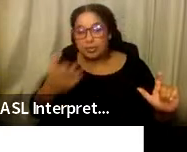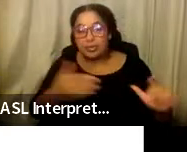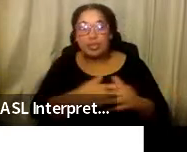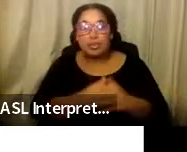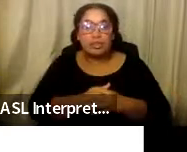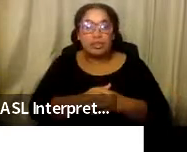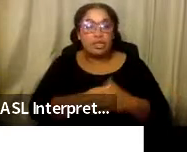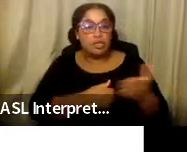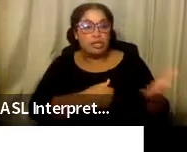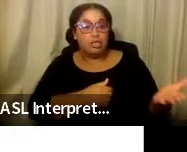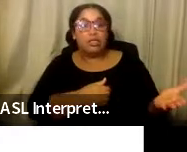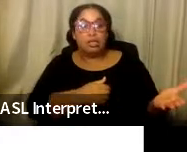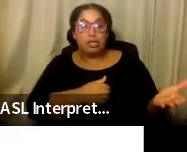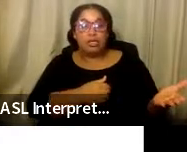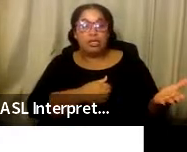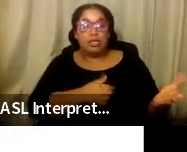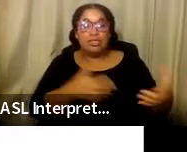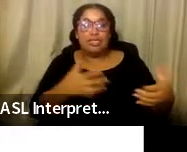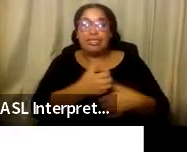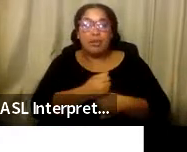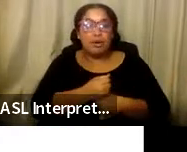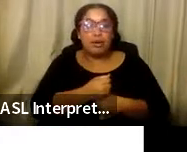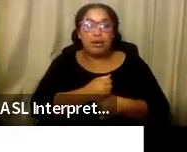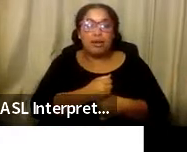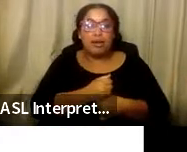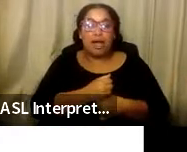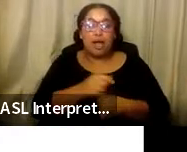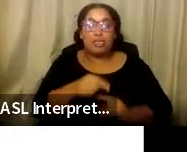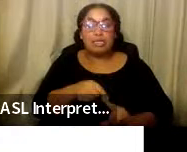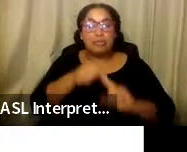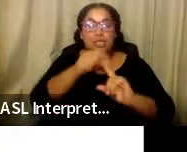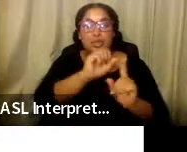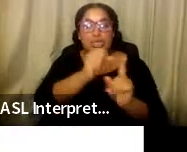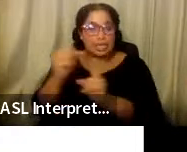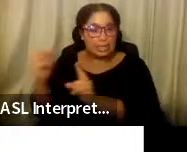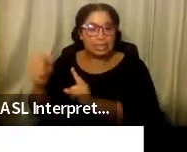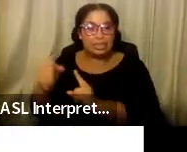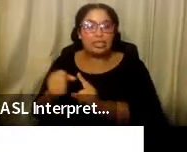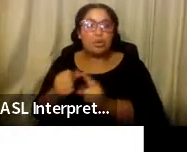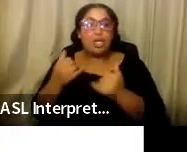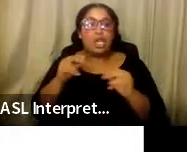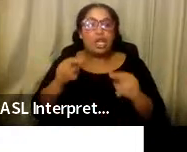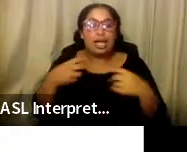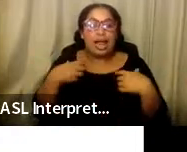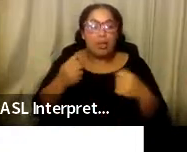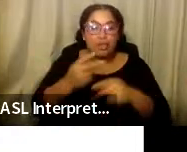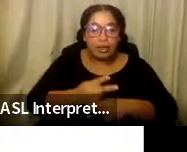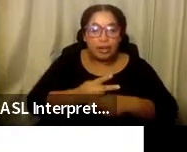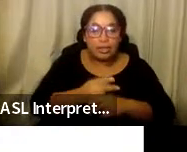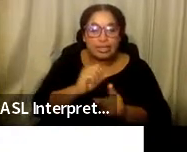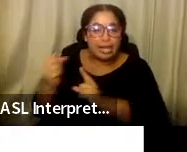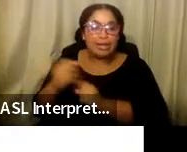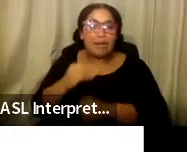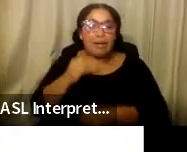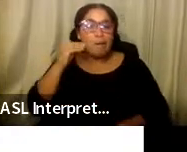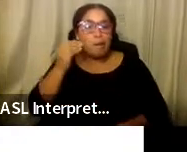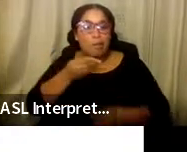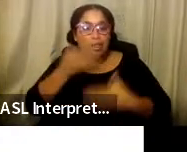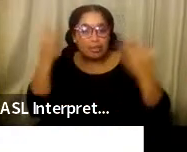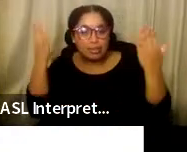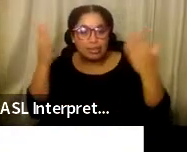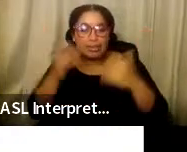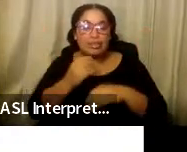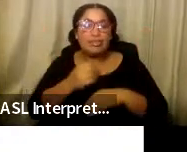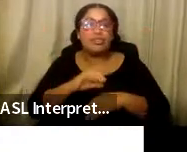And here, this is just a summary of our special settings. So this is looking at healthcare settings, at our homeless